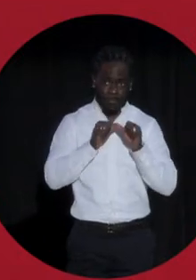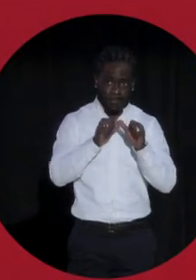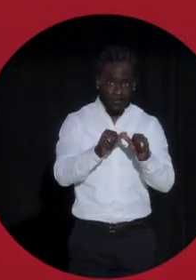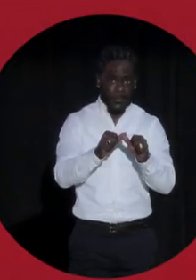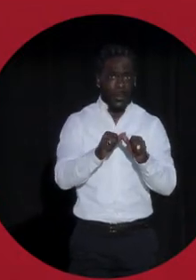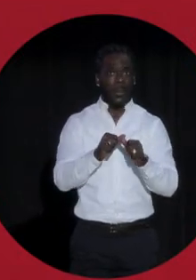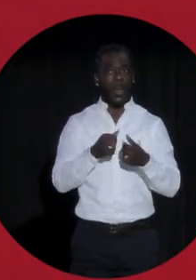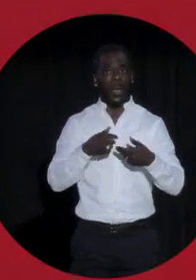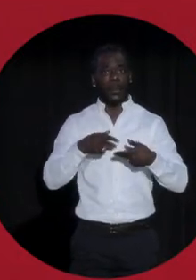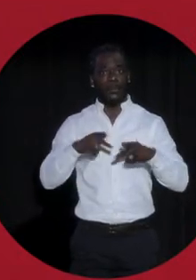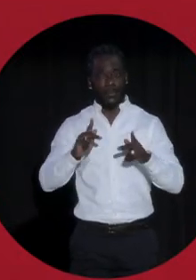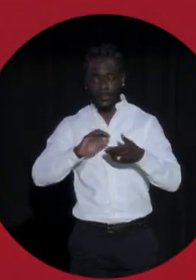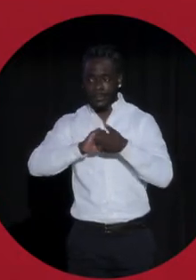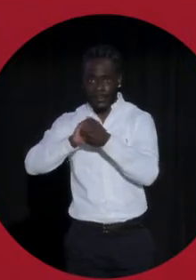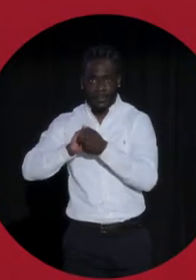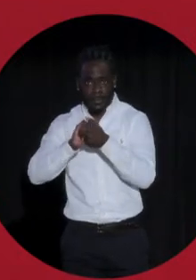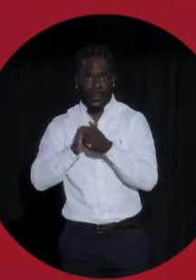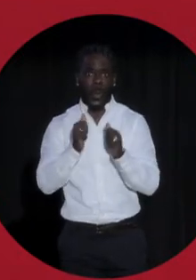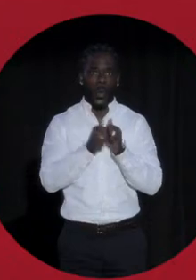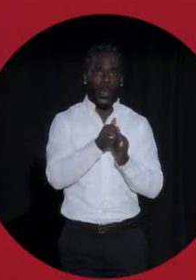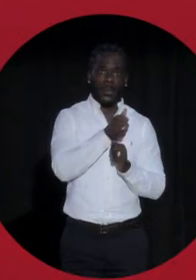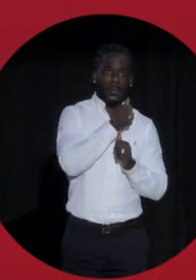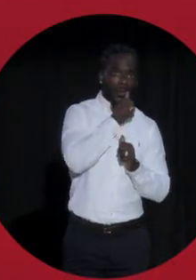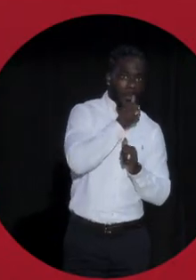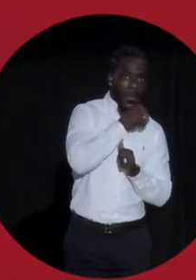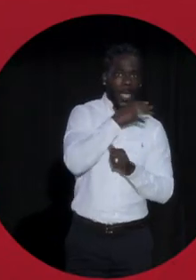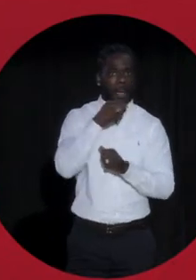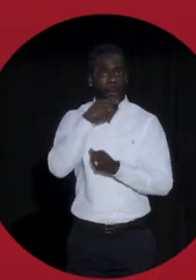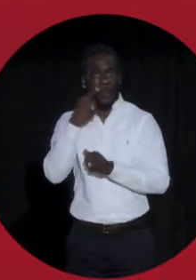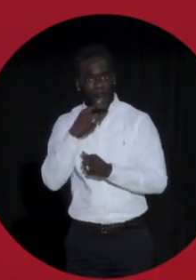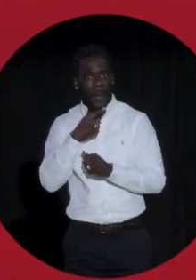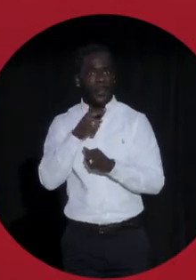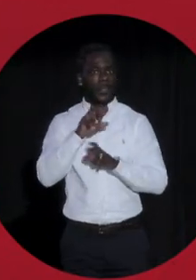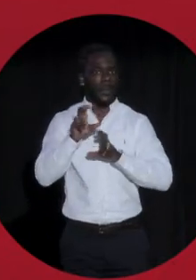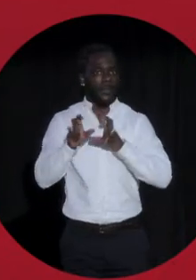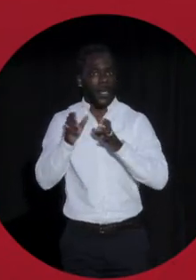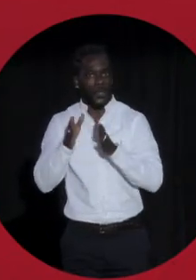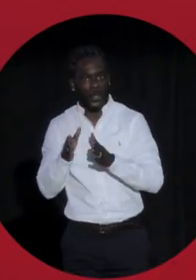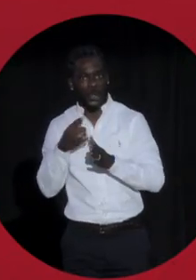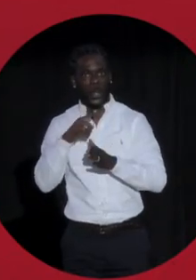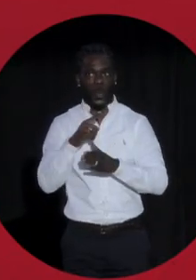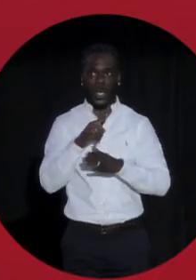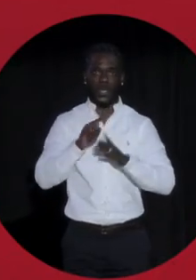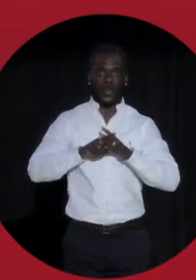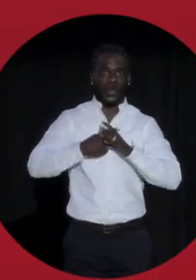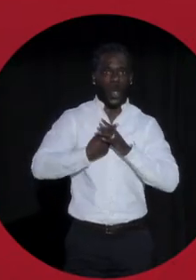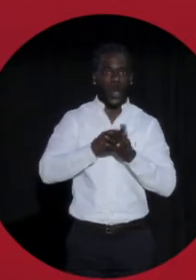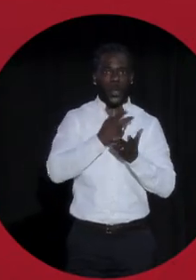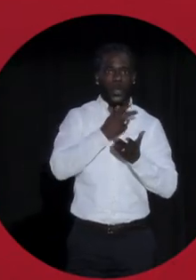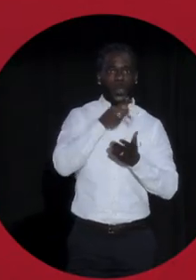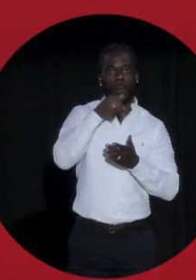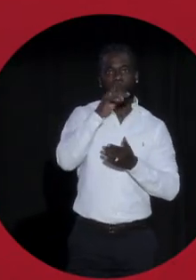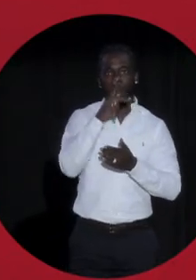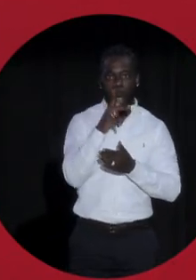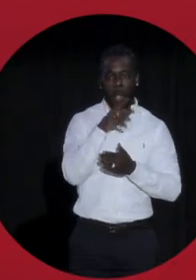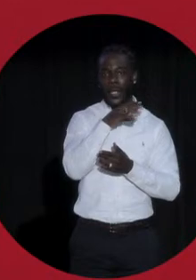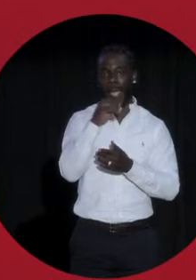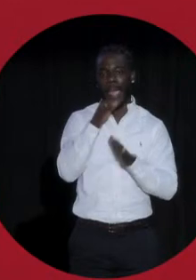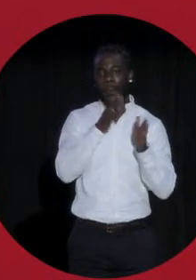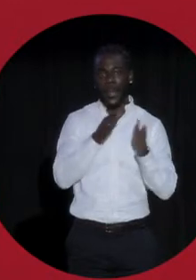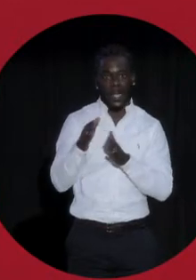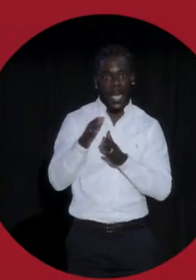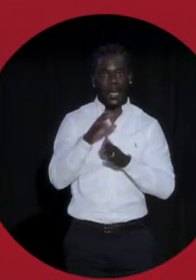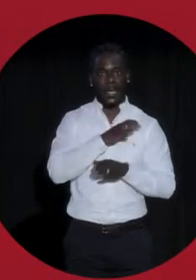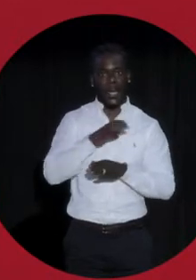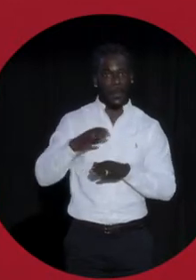with public and private stakeholders. We saw the Park and Planning Commission Under the leadership of past